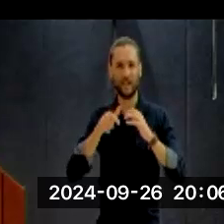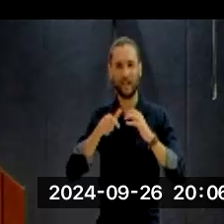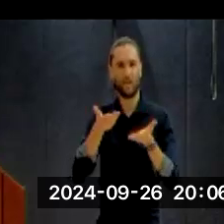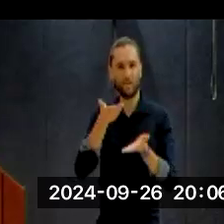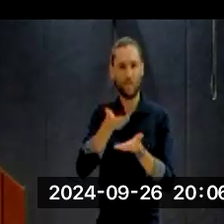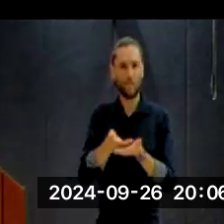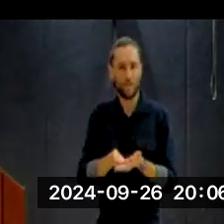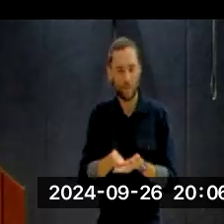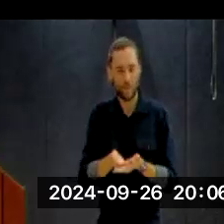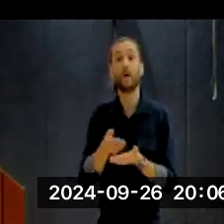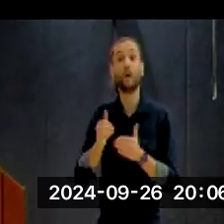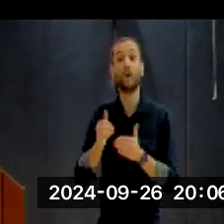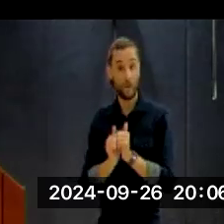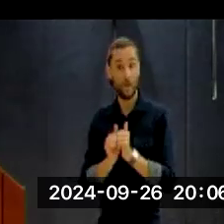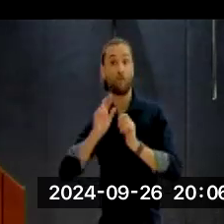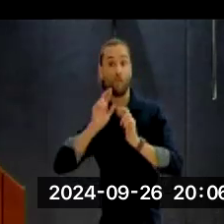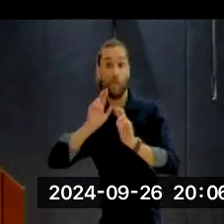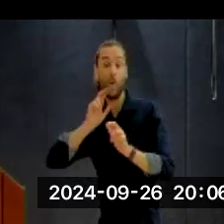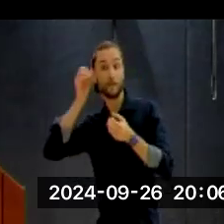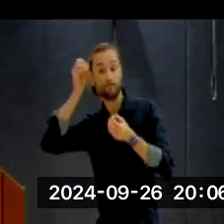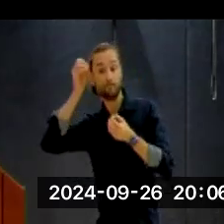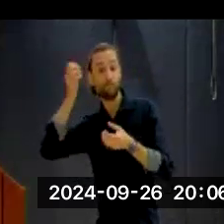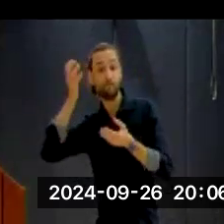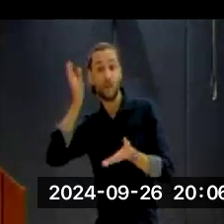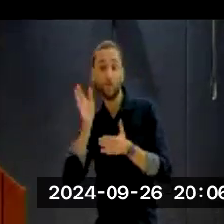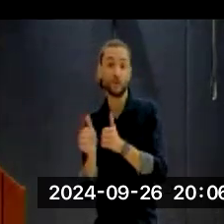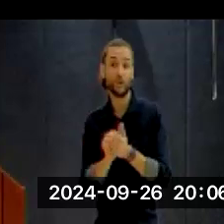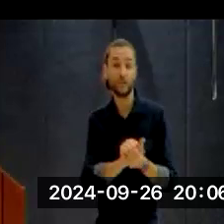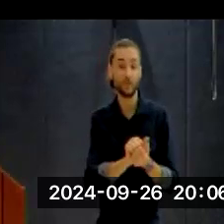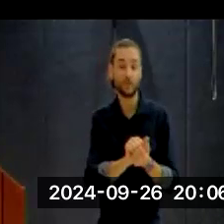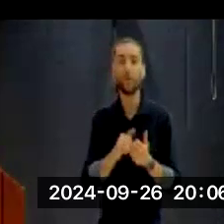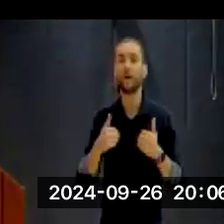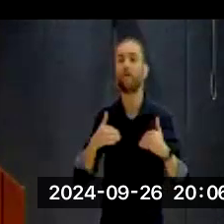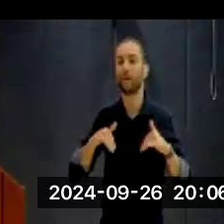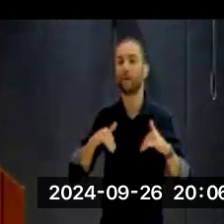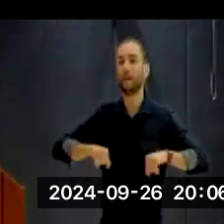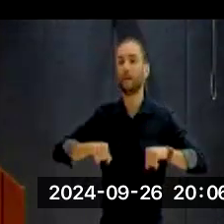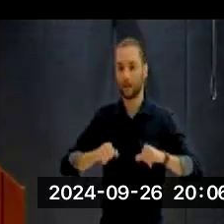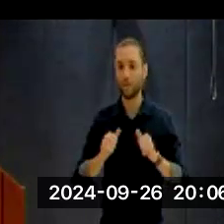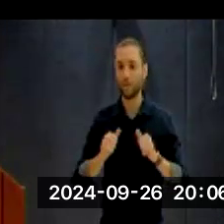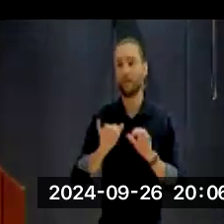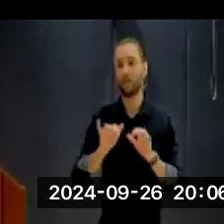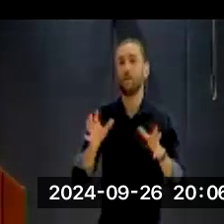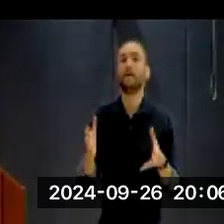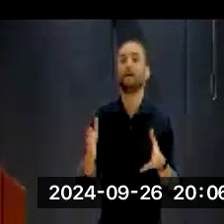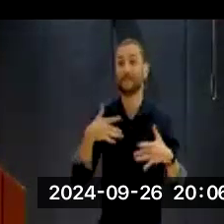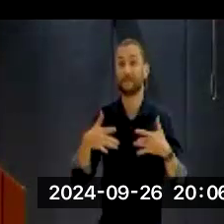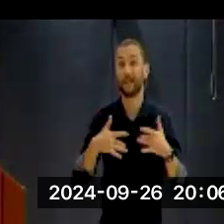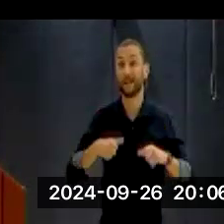that reporting, what that might change, right? We have that ability with your body. I think that's an exciting